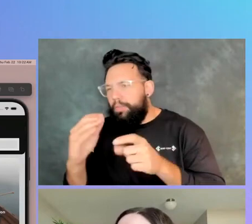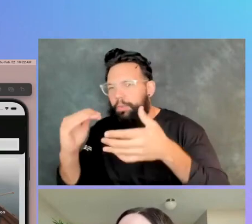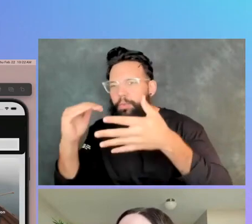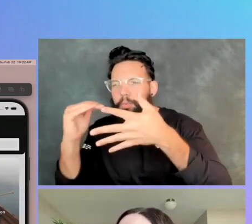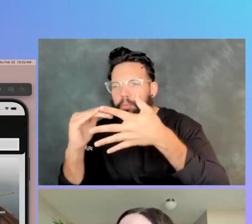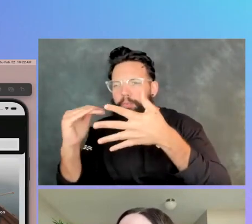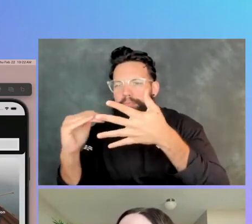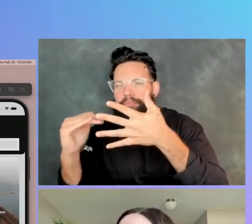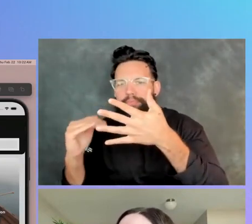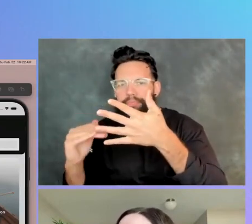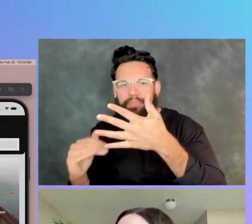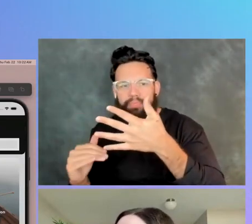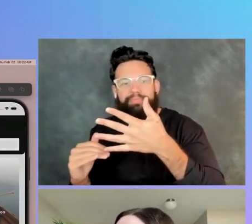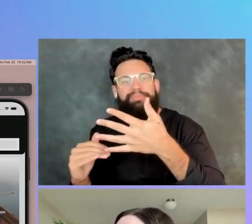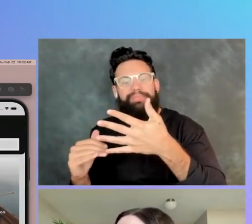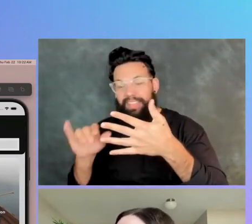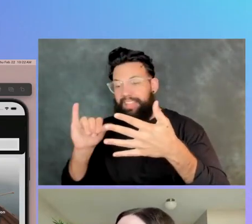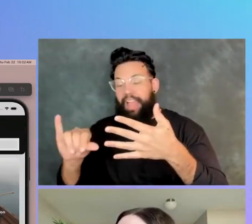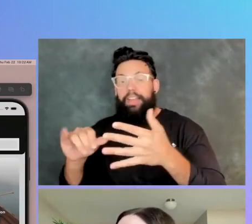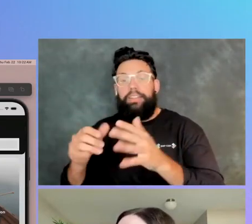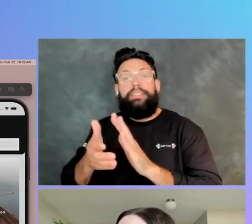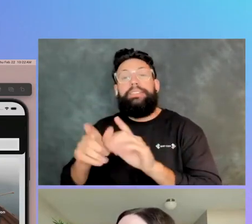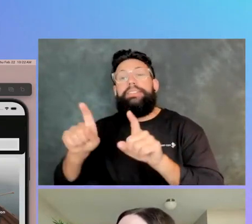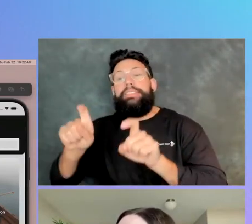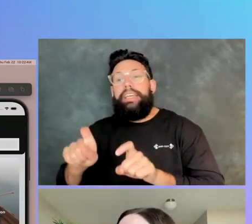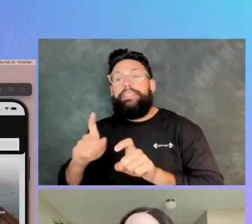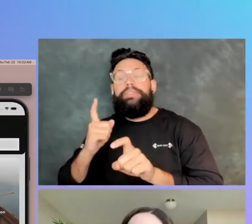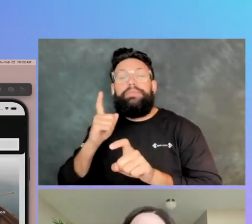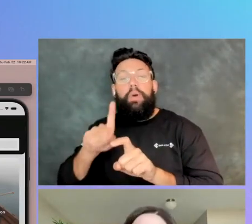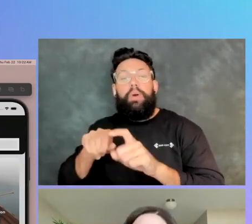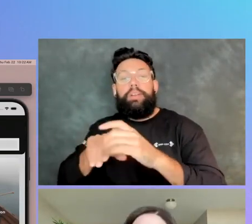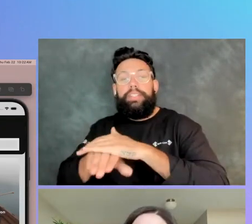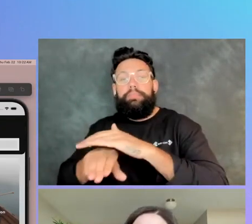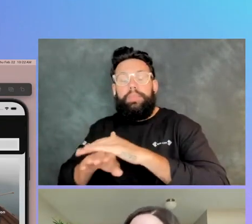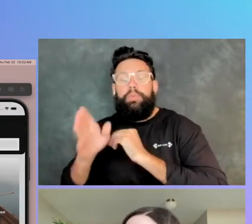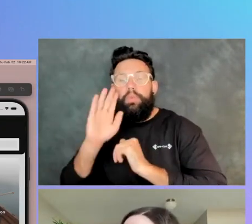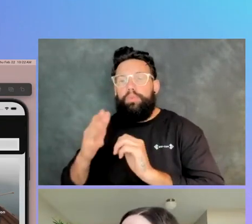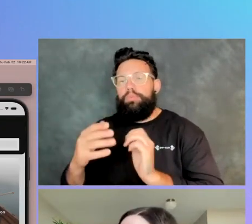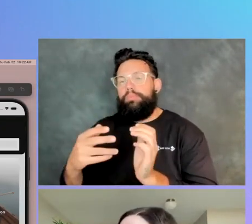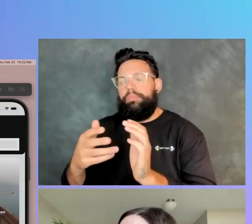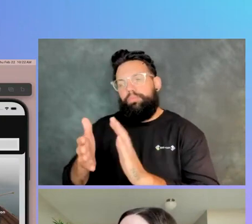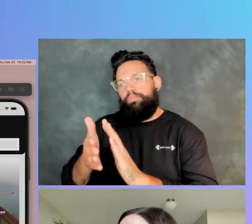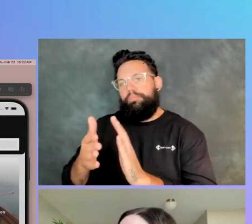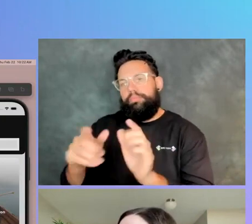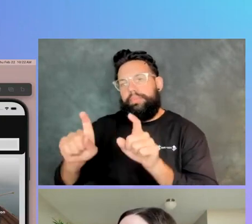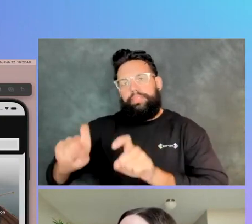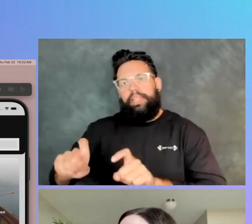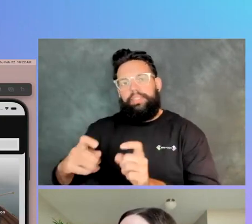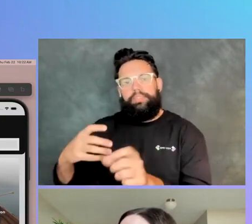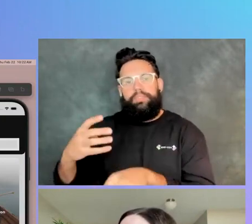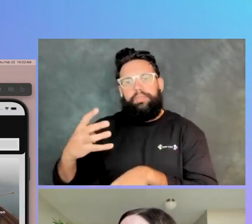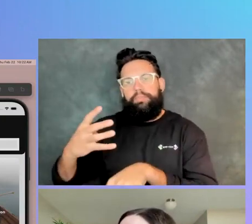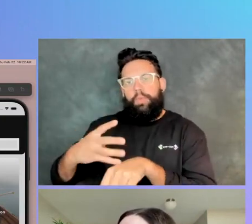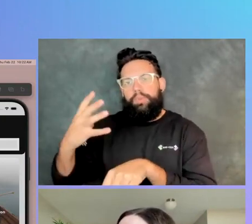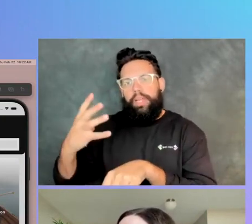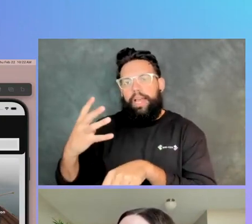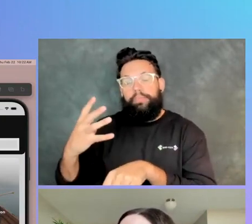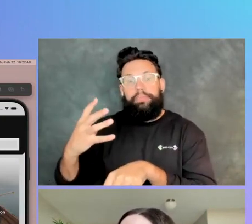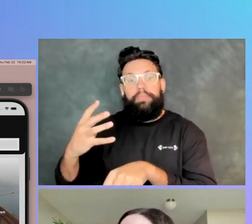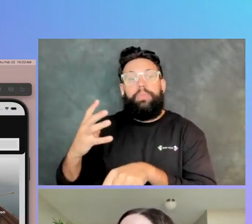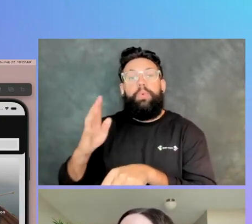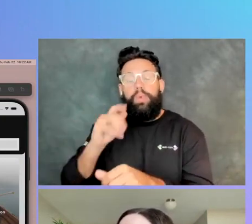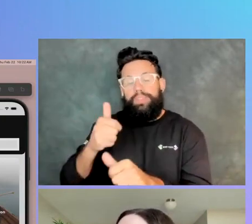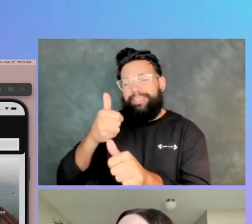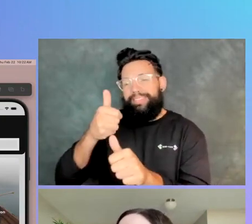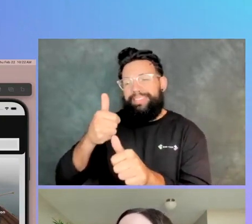scan for accessibility, and it's repeated 4 times. So essentially it's going to run once for each of these 4 tabs that are across the bottom of the app that we're going